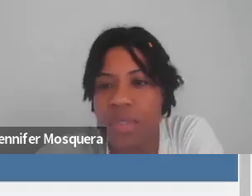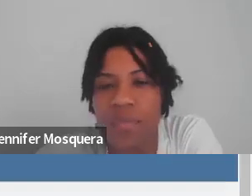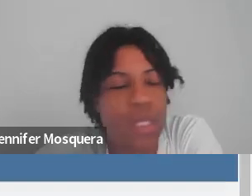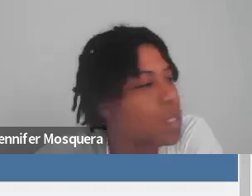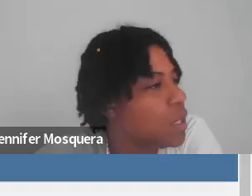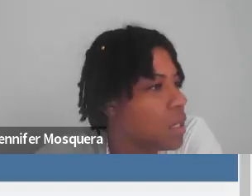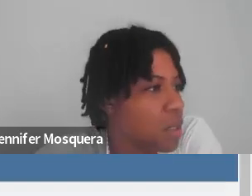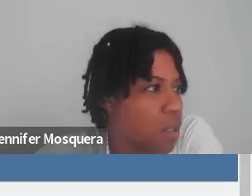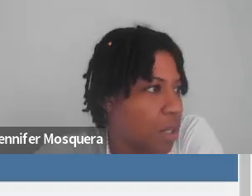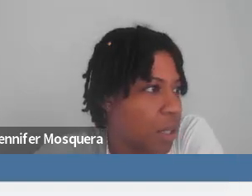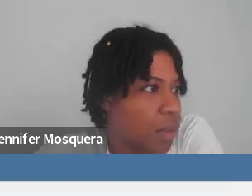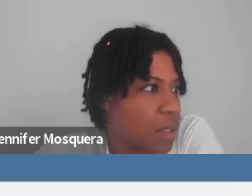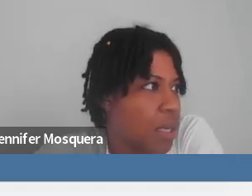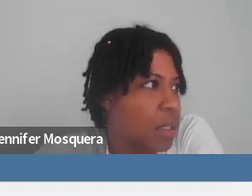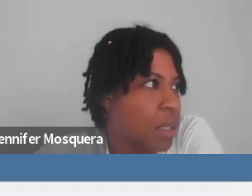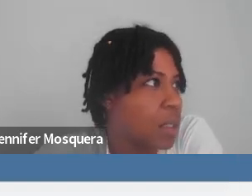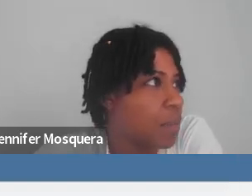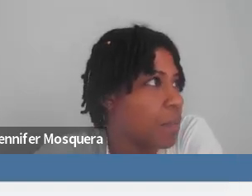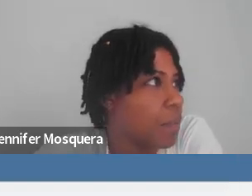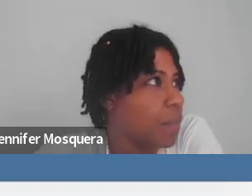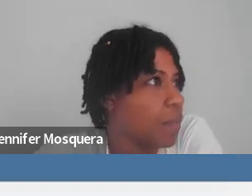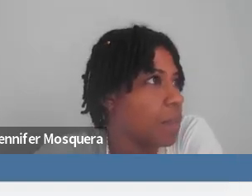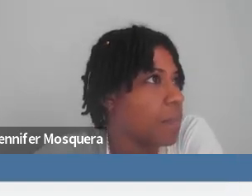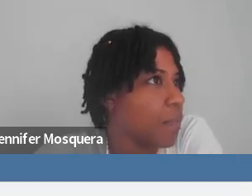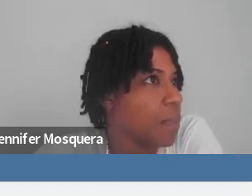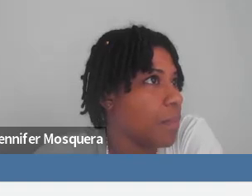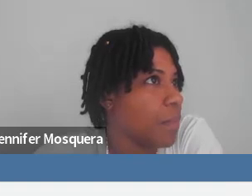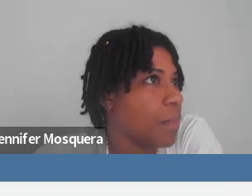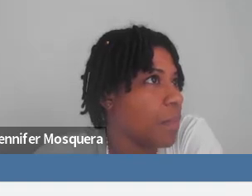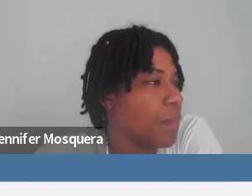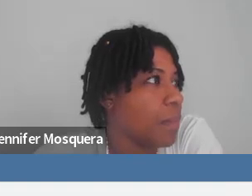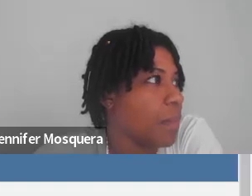health and food safety. So I'm going to click on the title link.